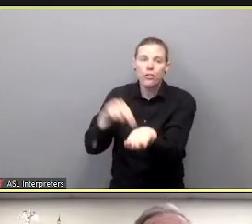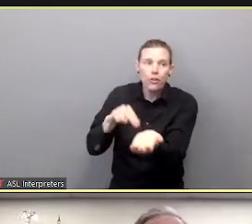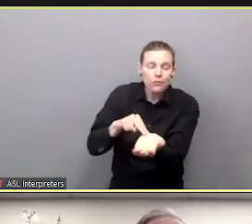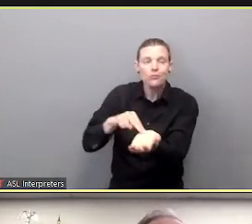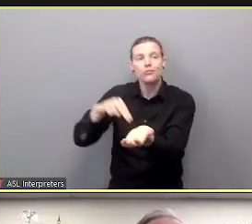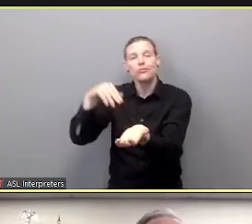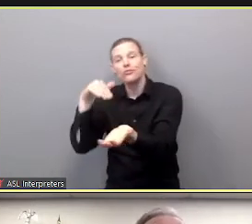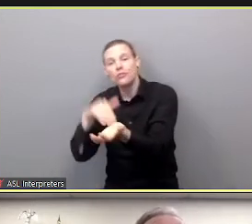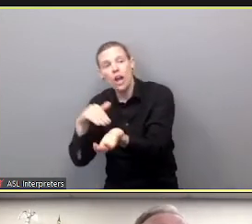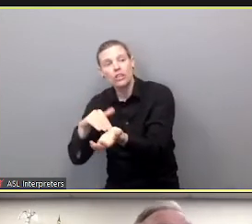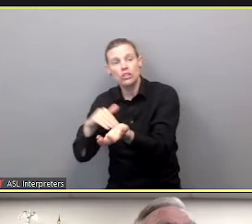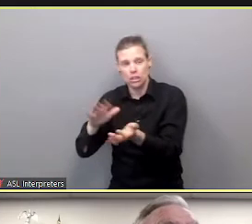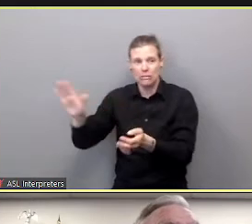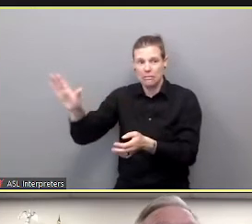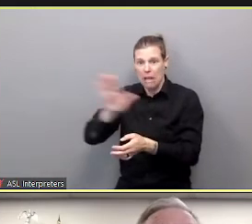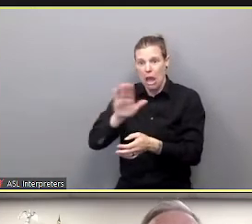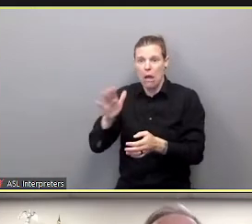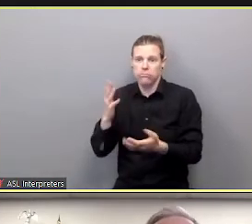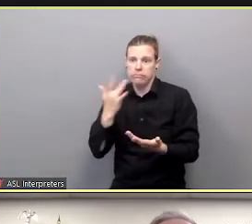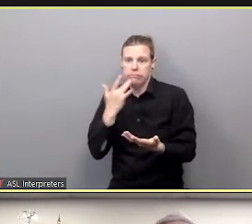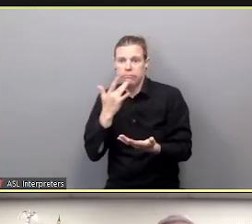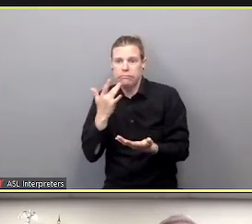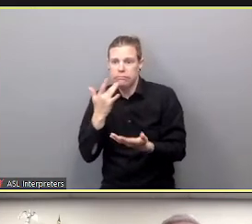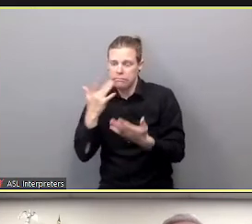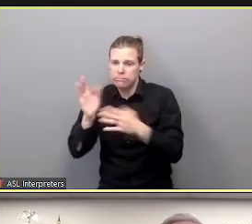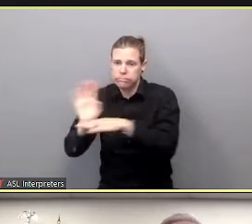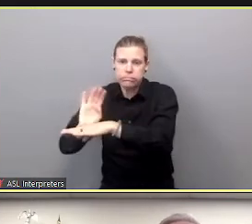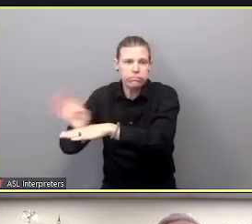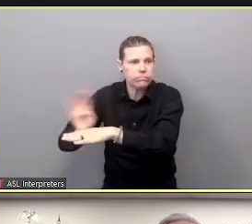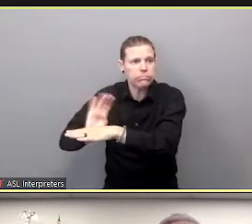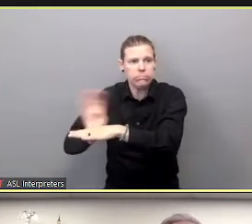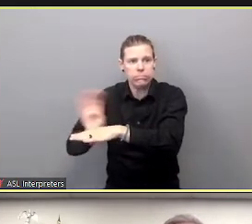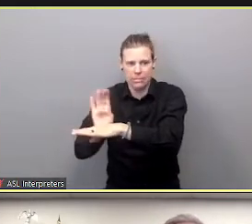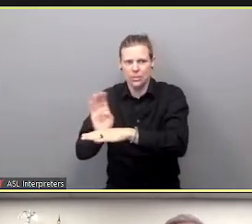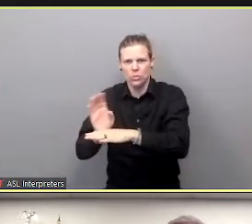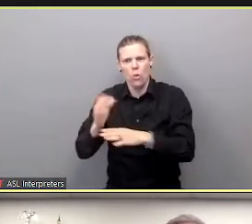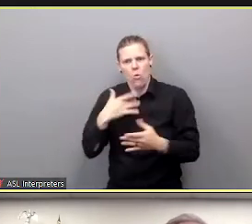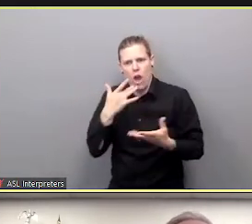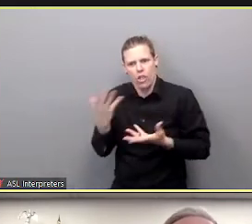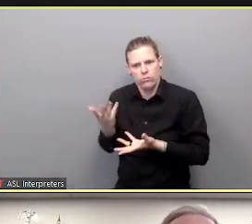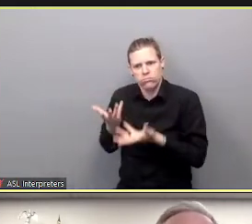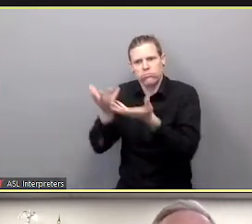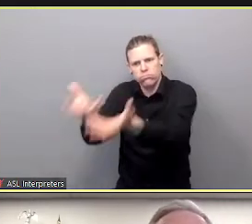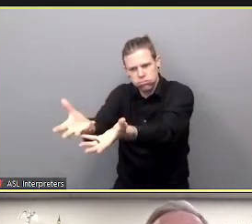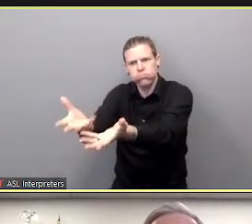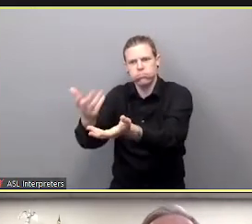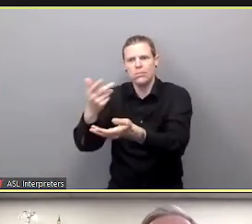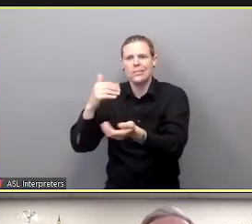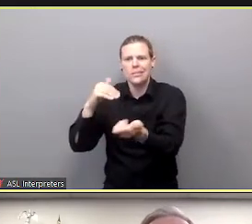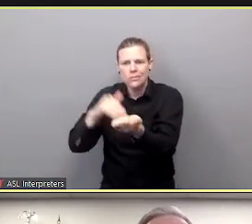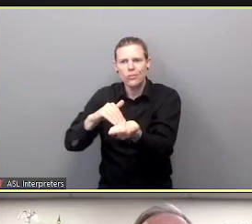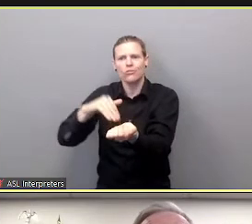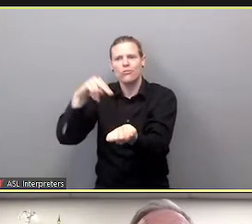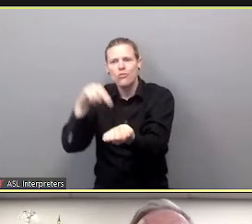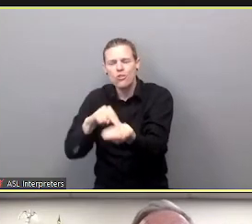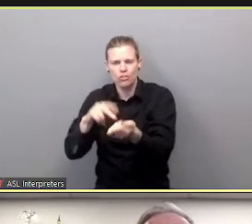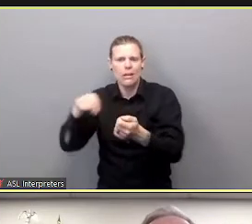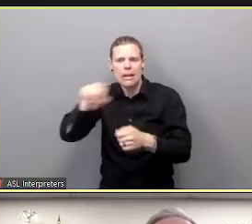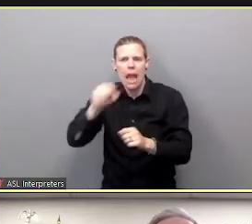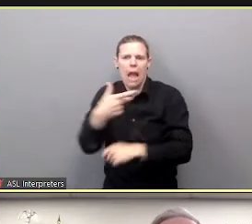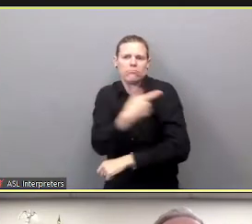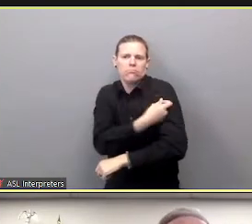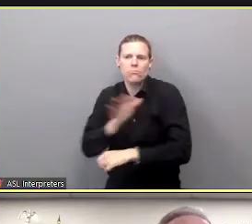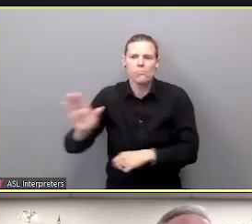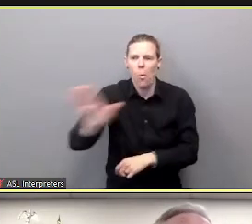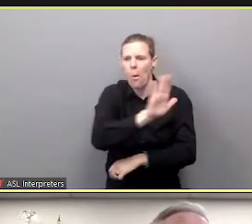offices. We do want to transfer that, like ideally over time, COVID boosters will settle out